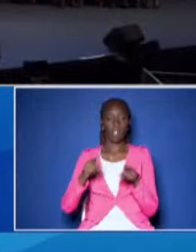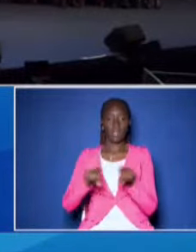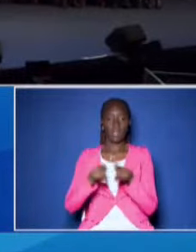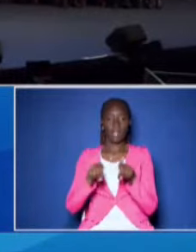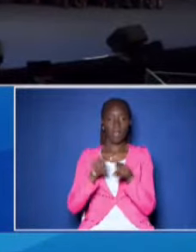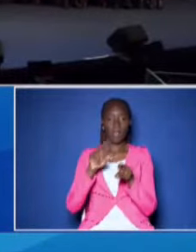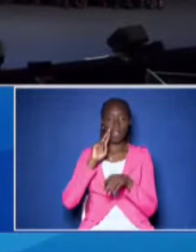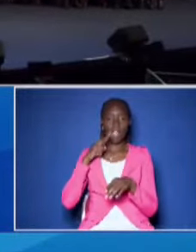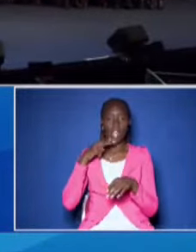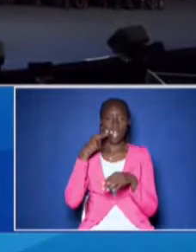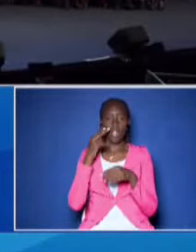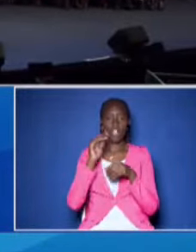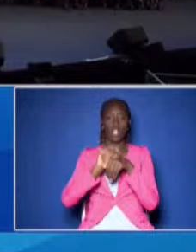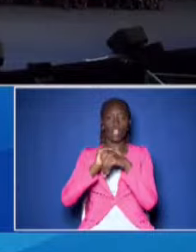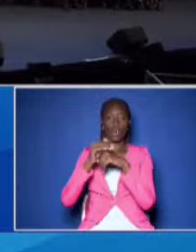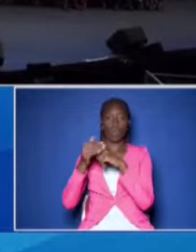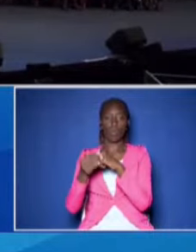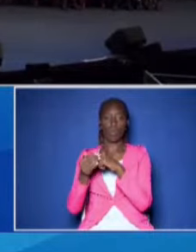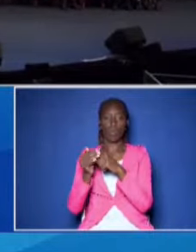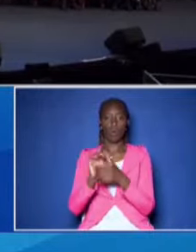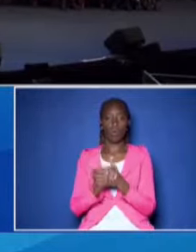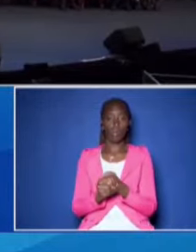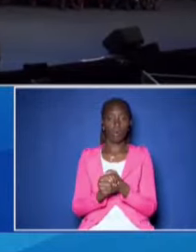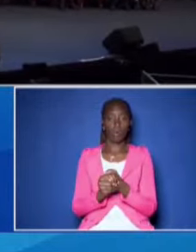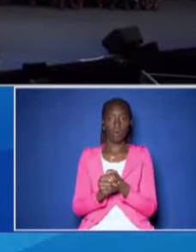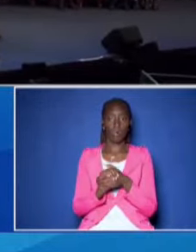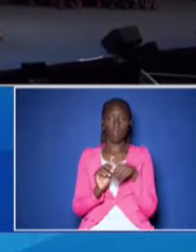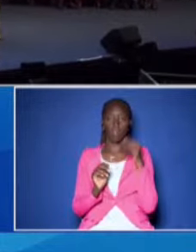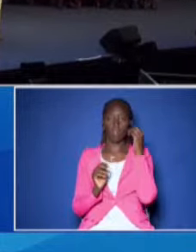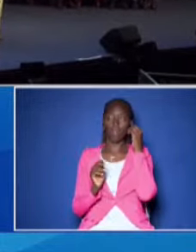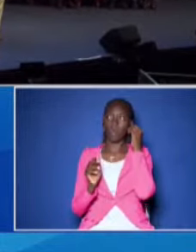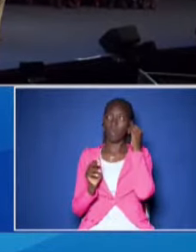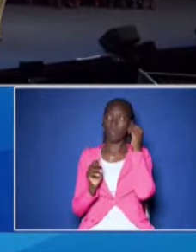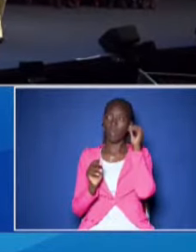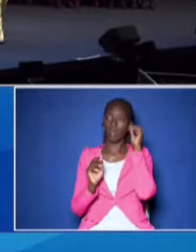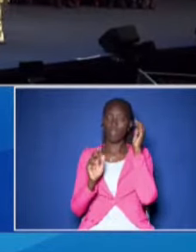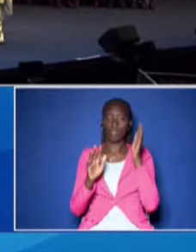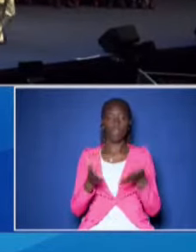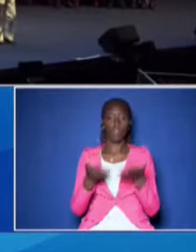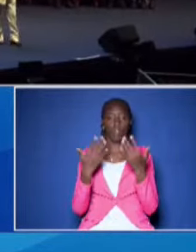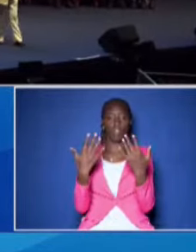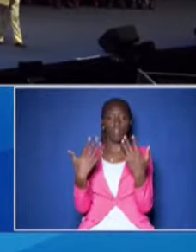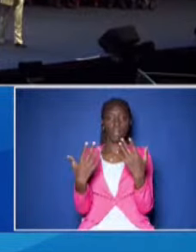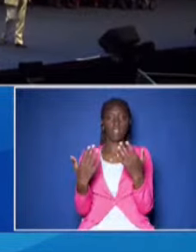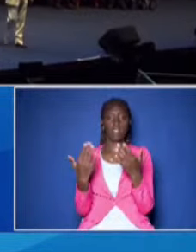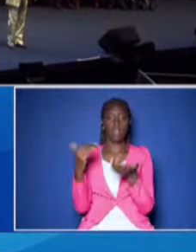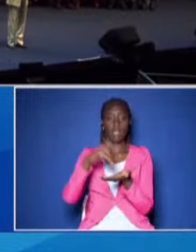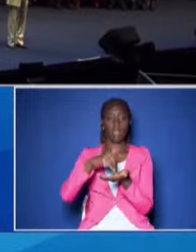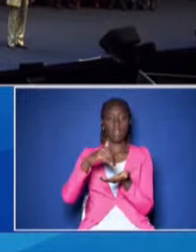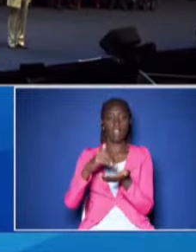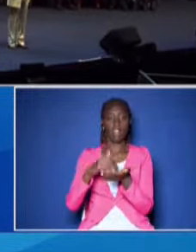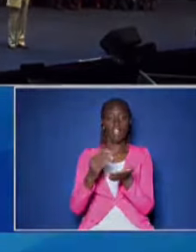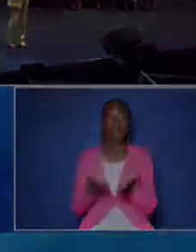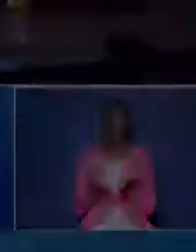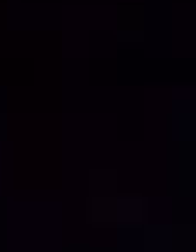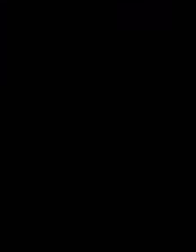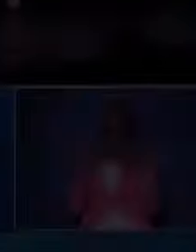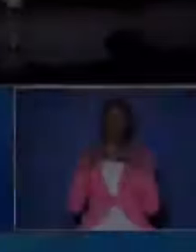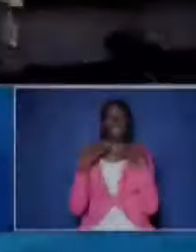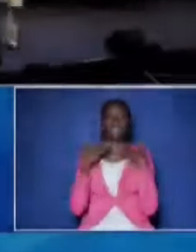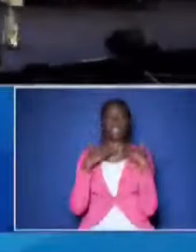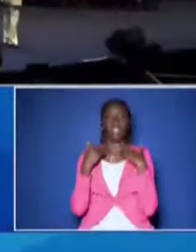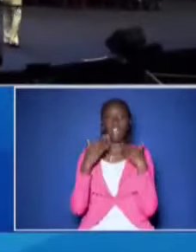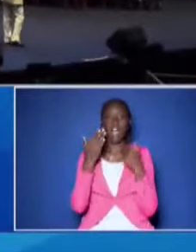the Honey lift your hands again more to be desired are